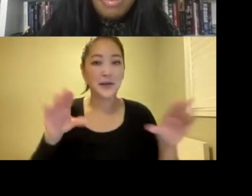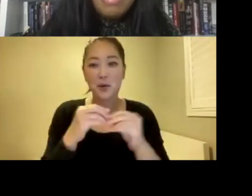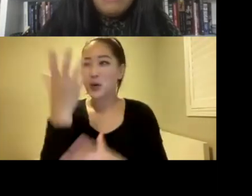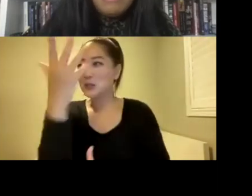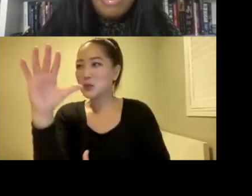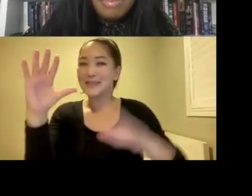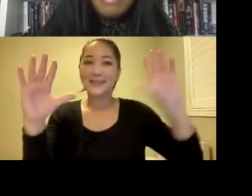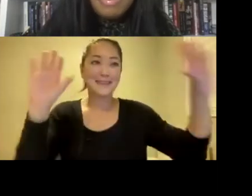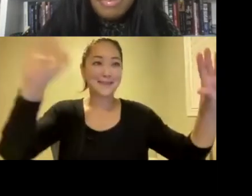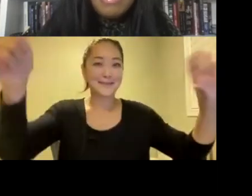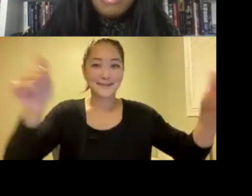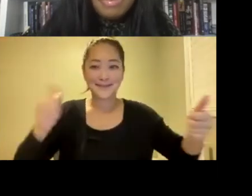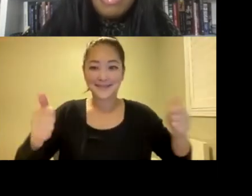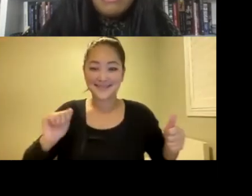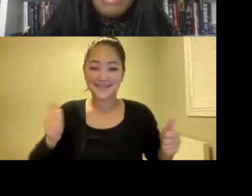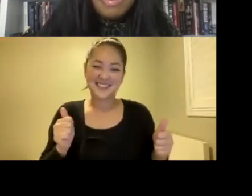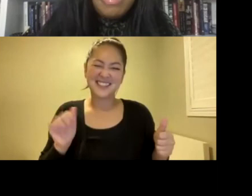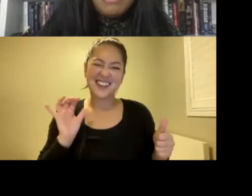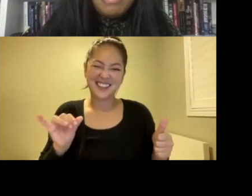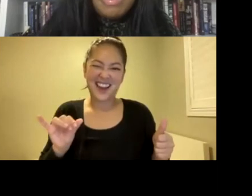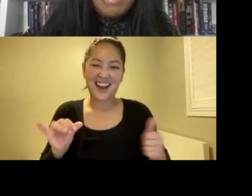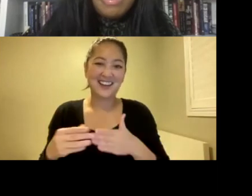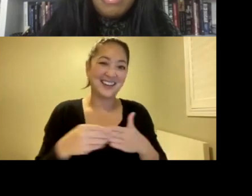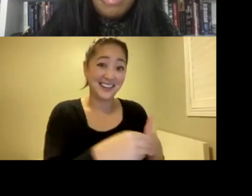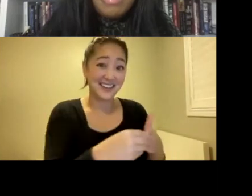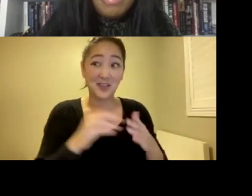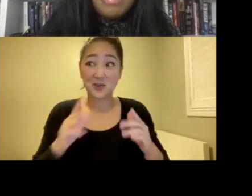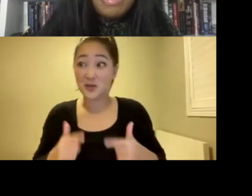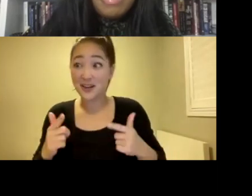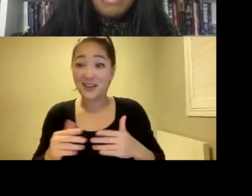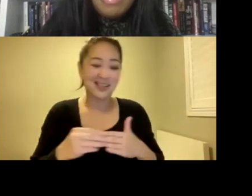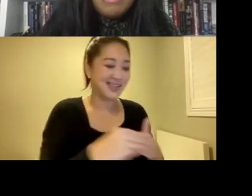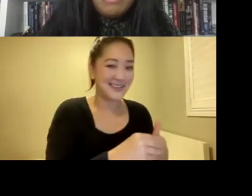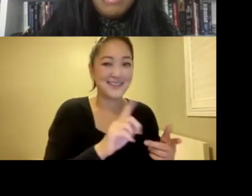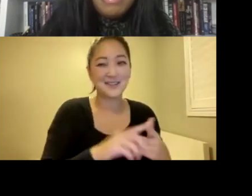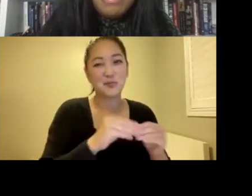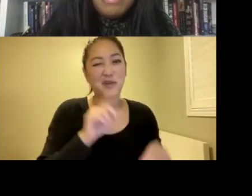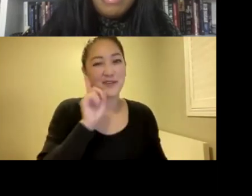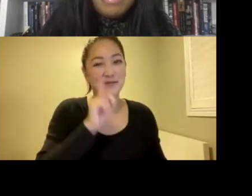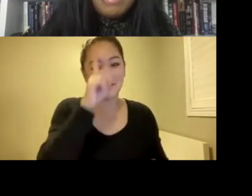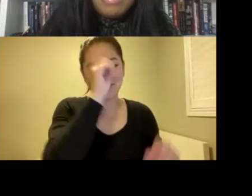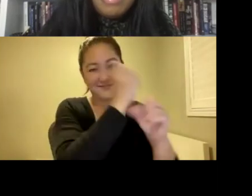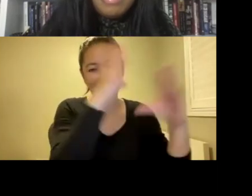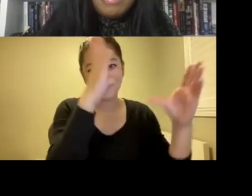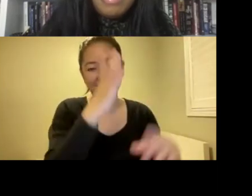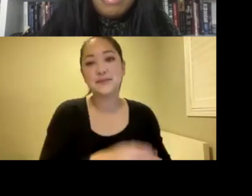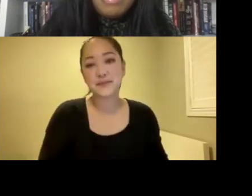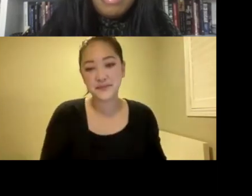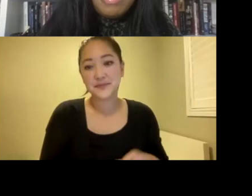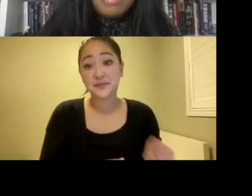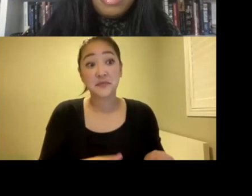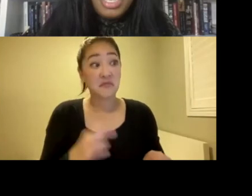just, so we're playing with fantasy in that way and hoping it'll feed like ideas for actual buildings in the